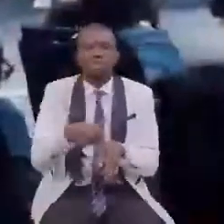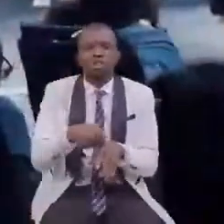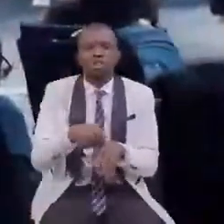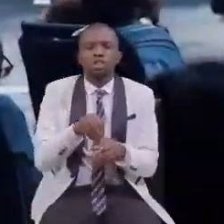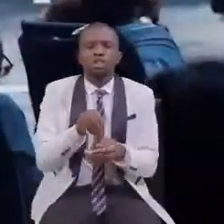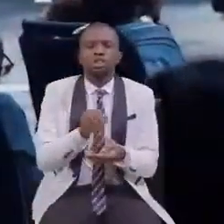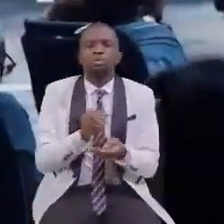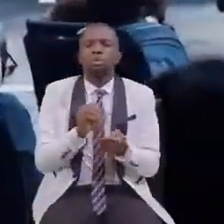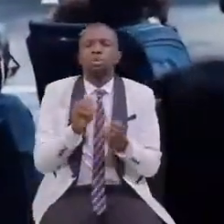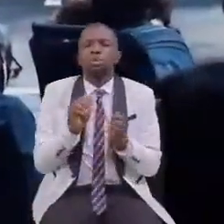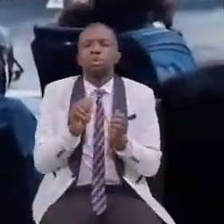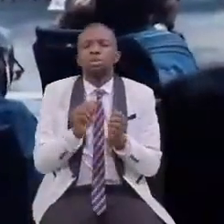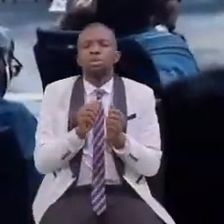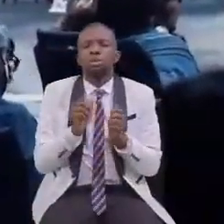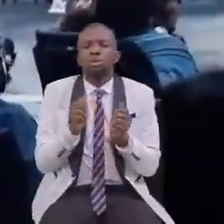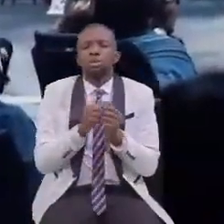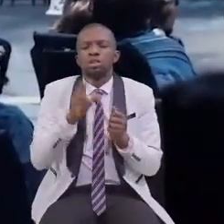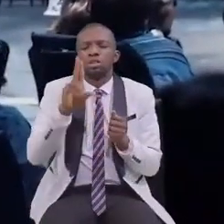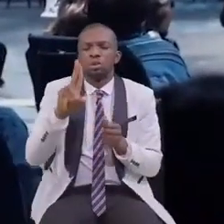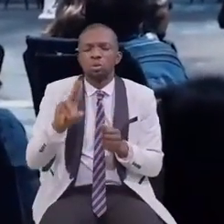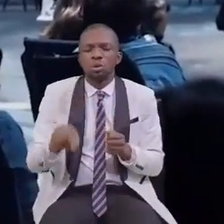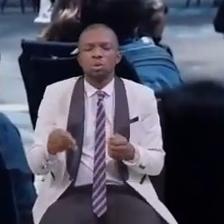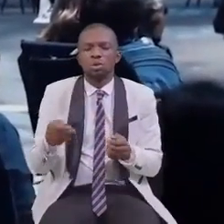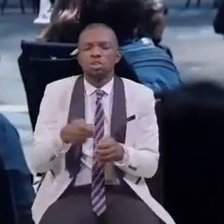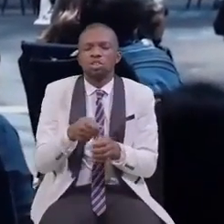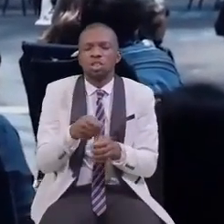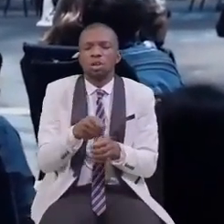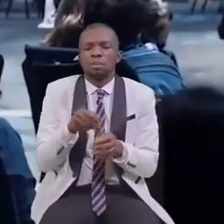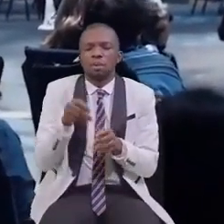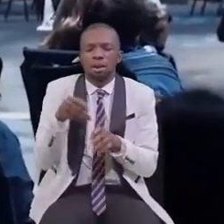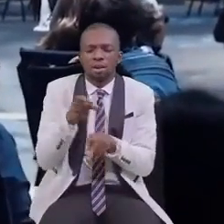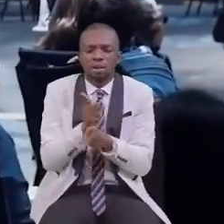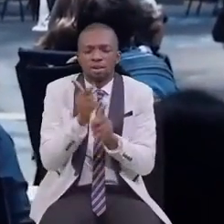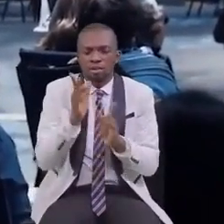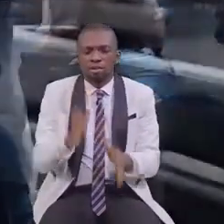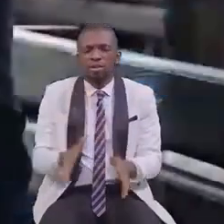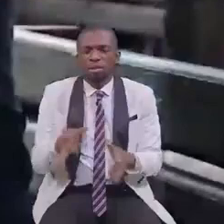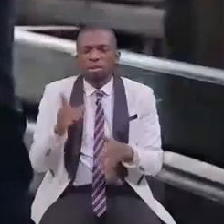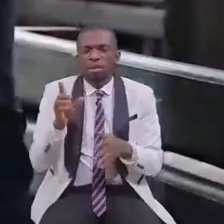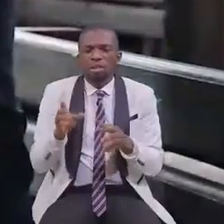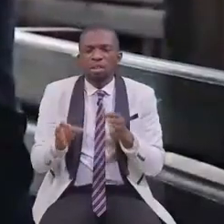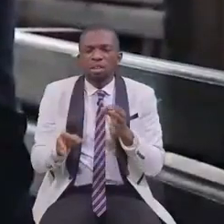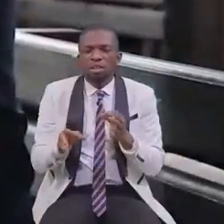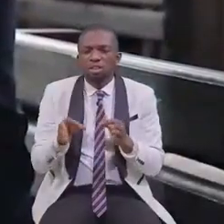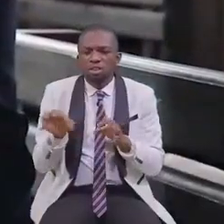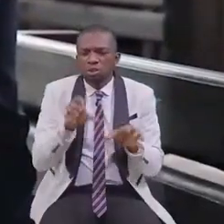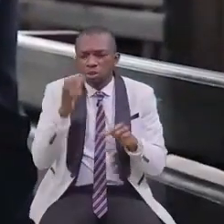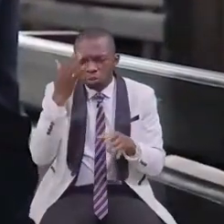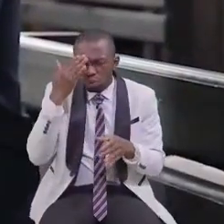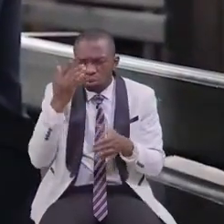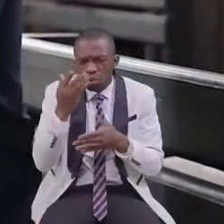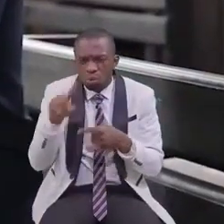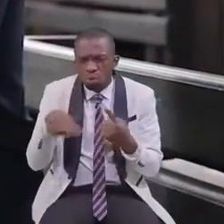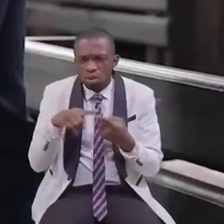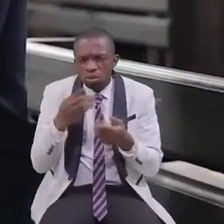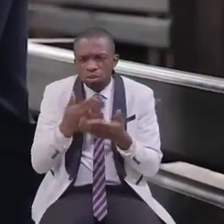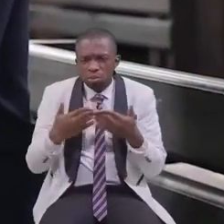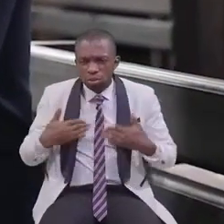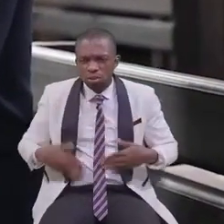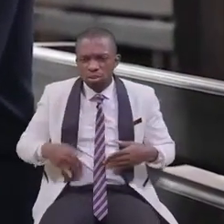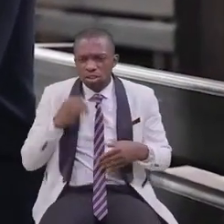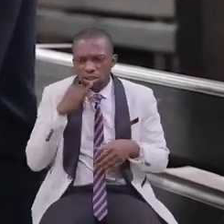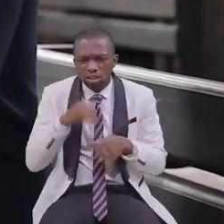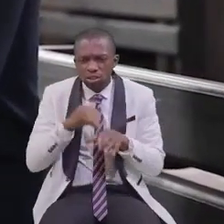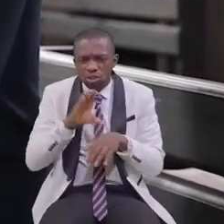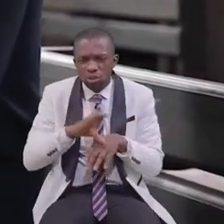Do you know the members of your local church? If you don't know them, how do you love them? Do you know when somebody is in church and when he's not in